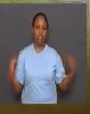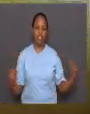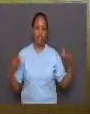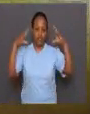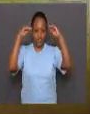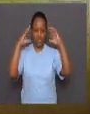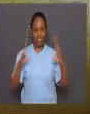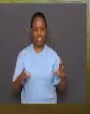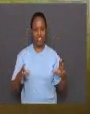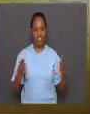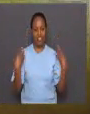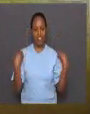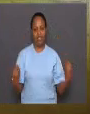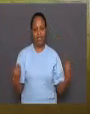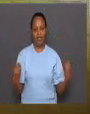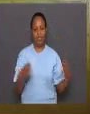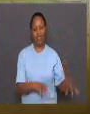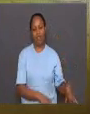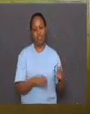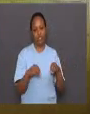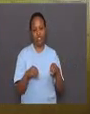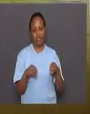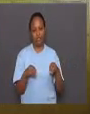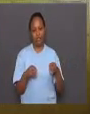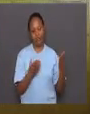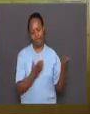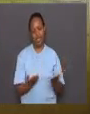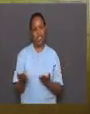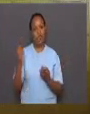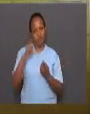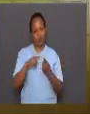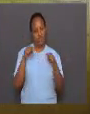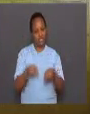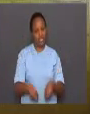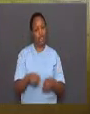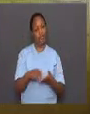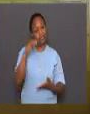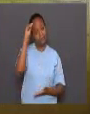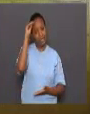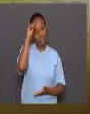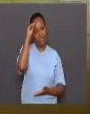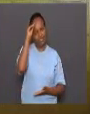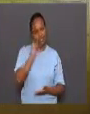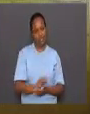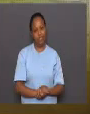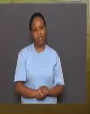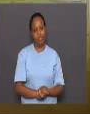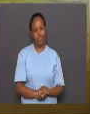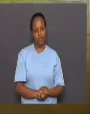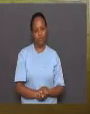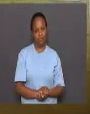Hello, teacher. Hello, students. Welcome to today's lesson on